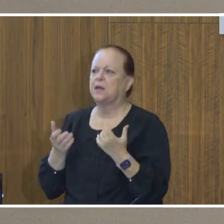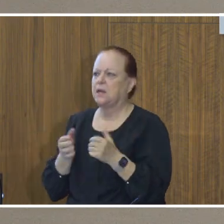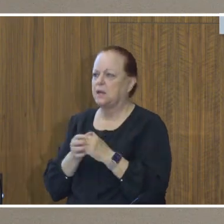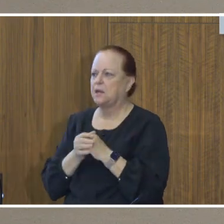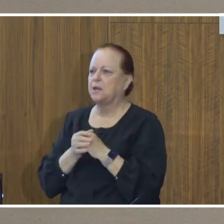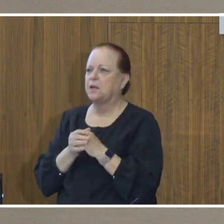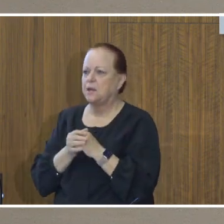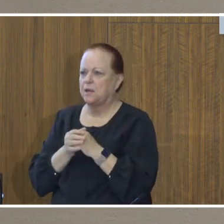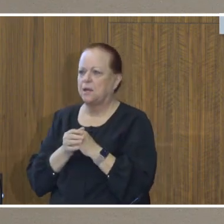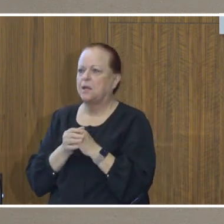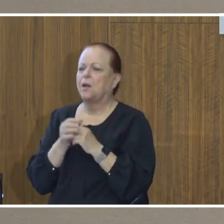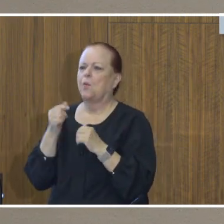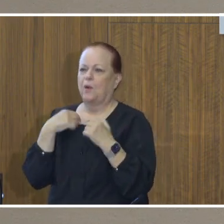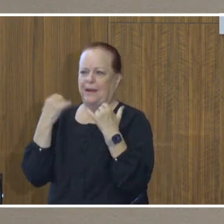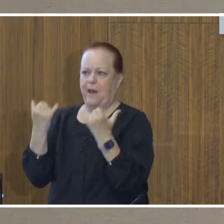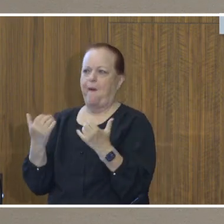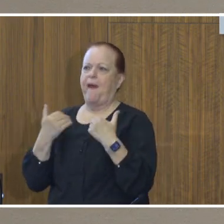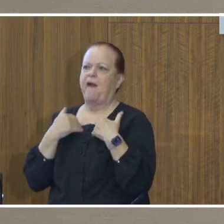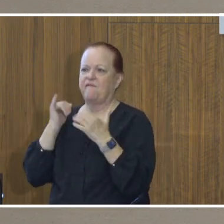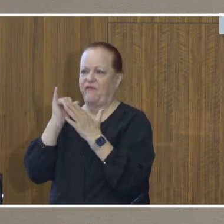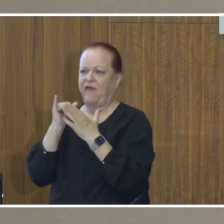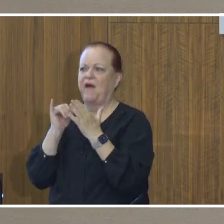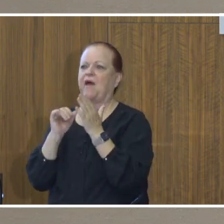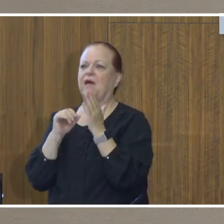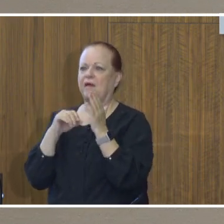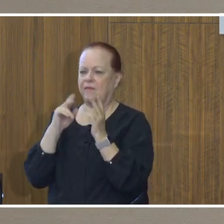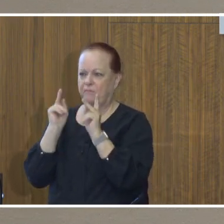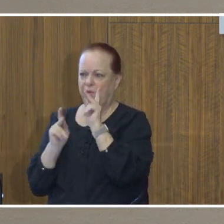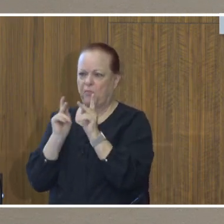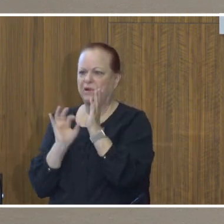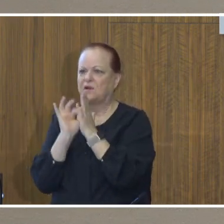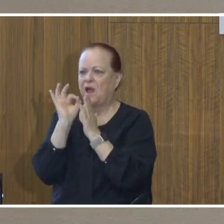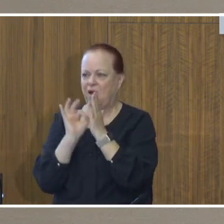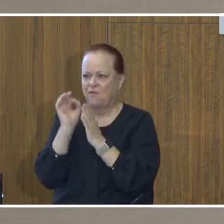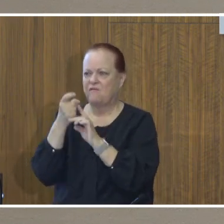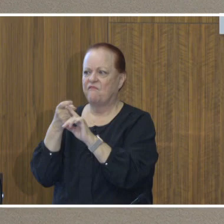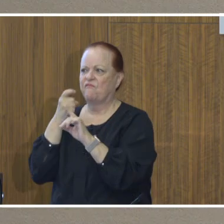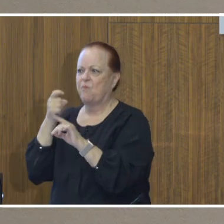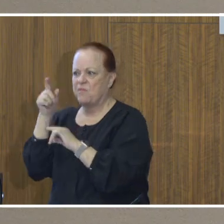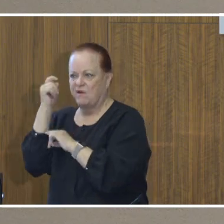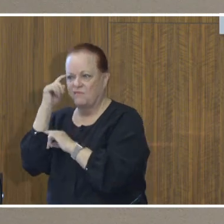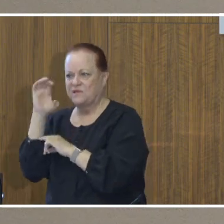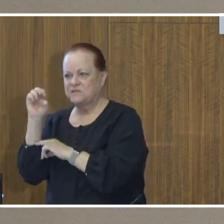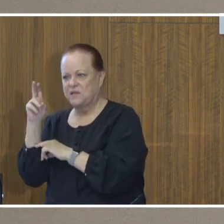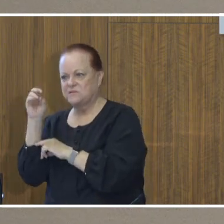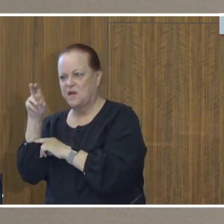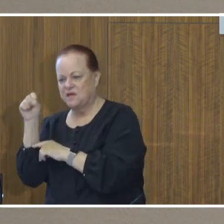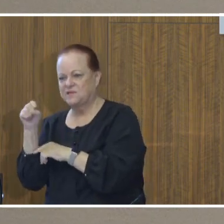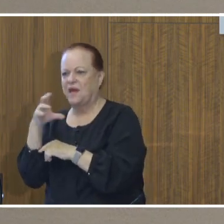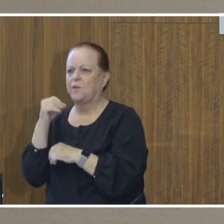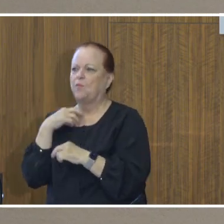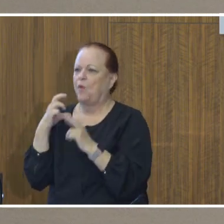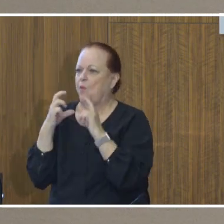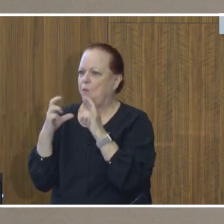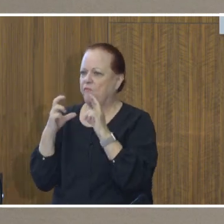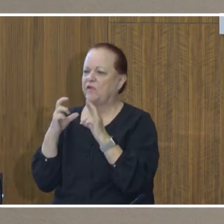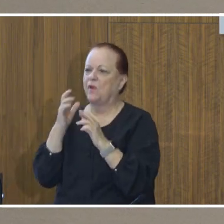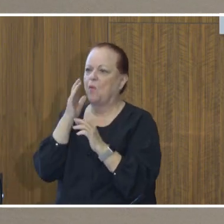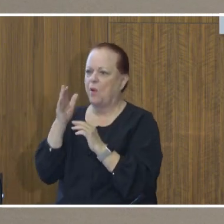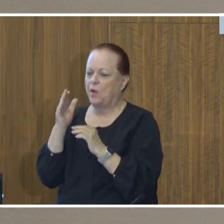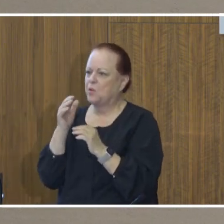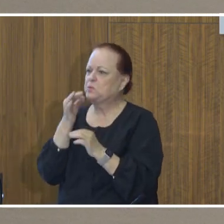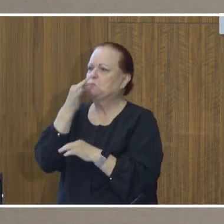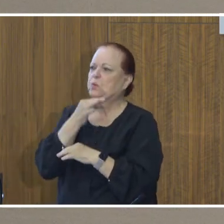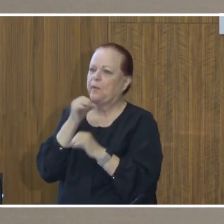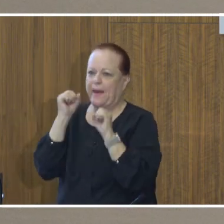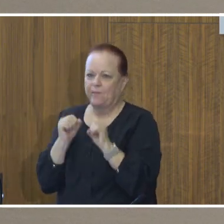further along. We got the data from the census and it's up to the state. So we're well on our way to hopefully getting closer to have you guys